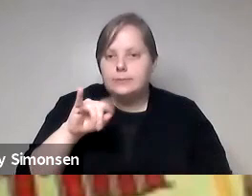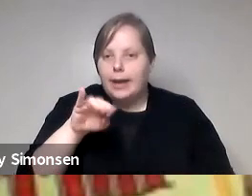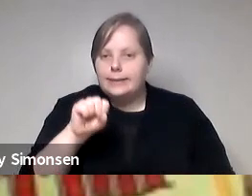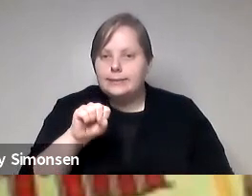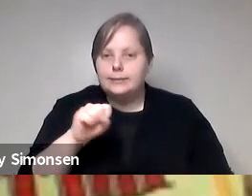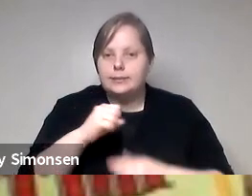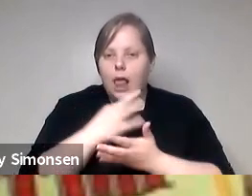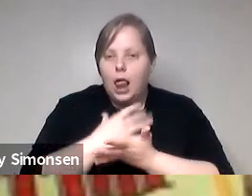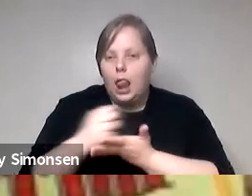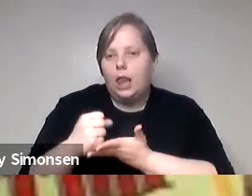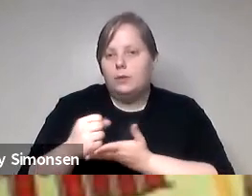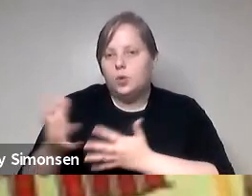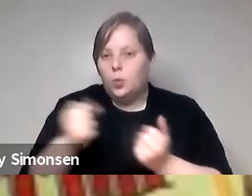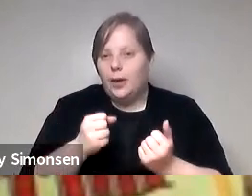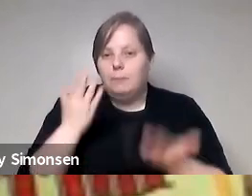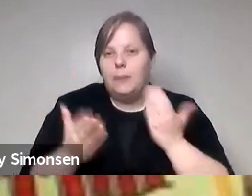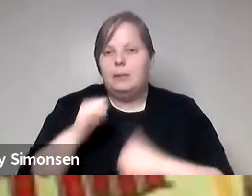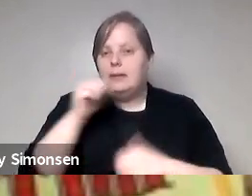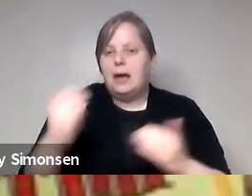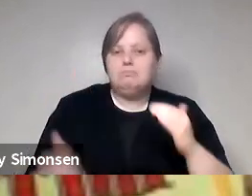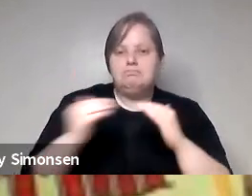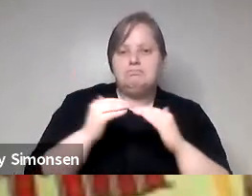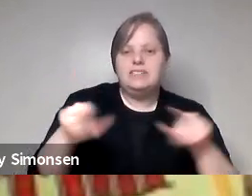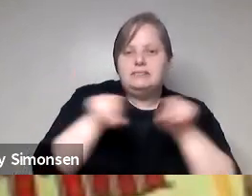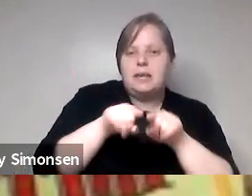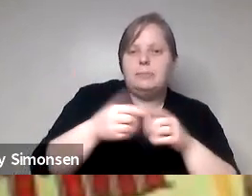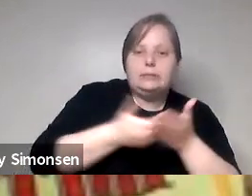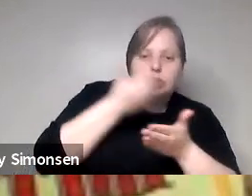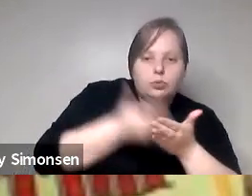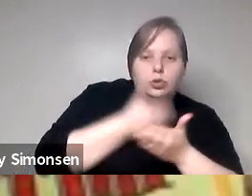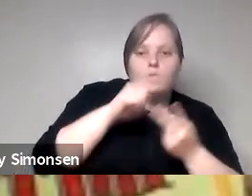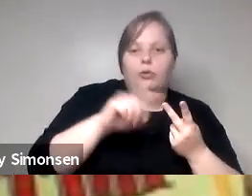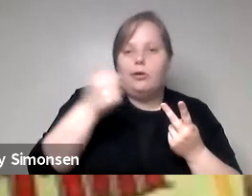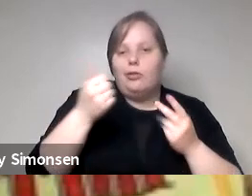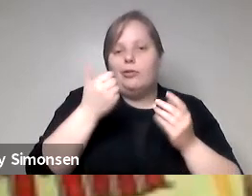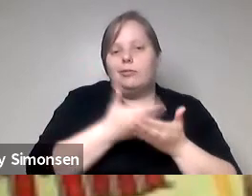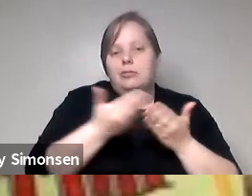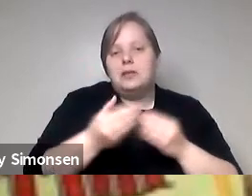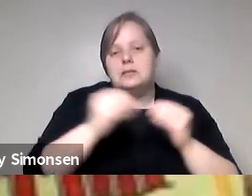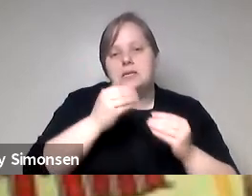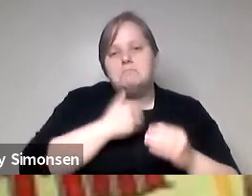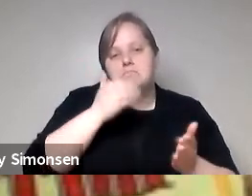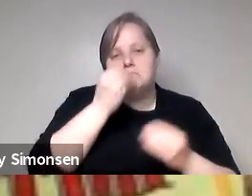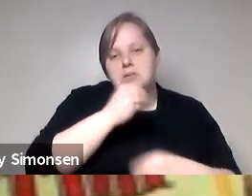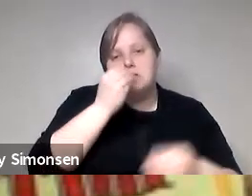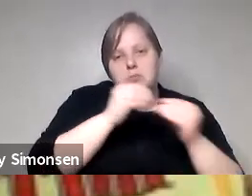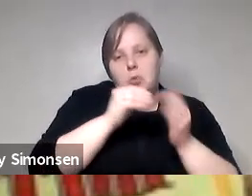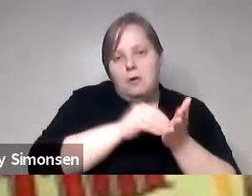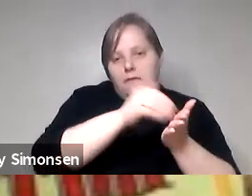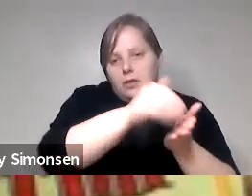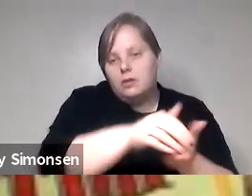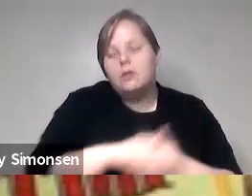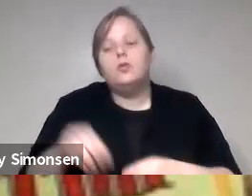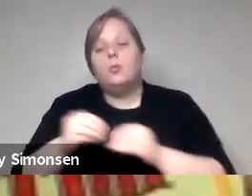quickly as we might go through cereal or our grains. So having a permanent label on there is a